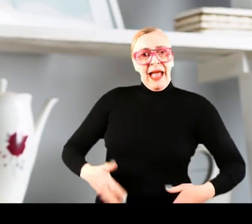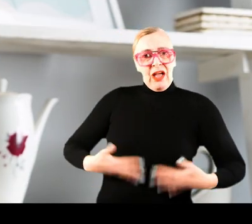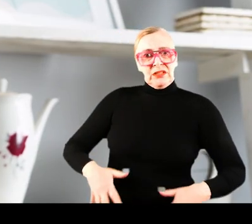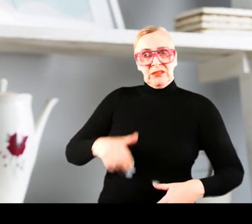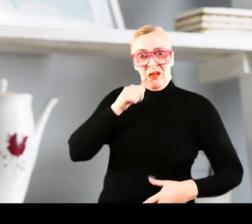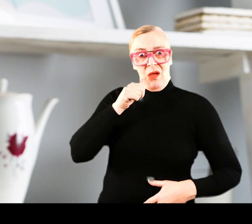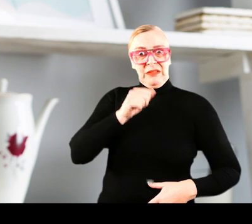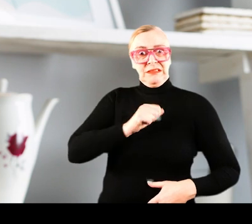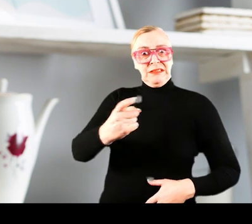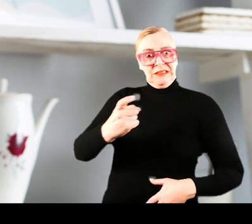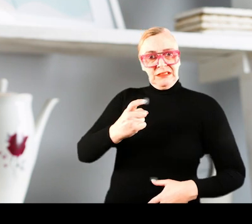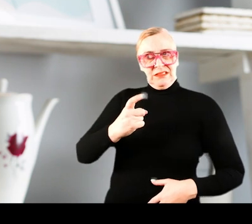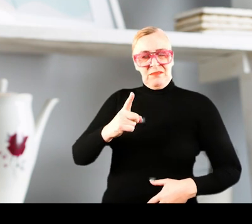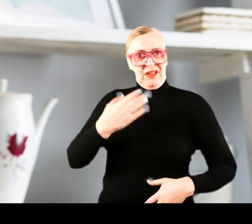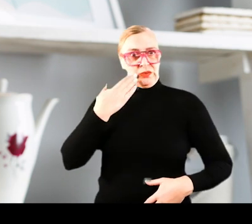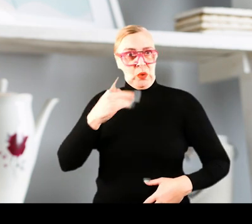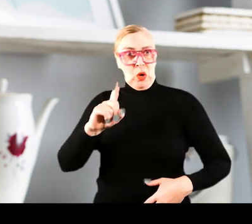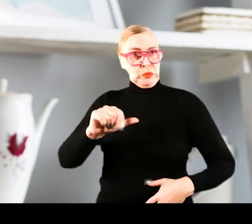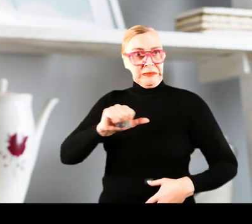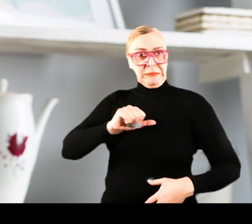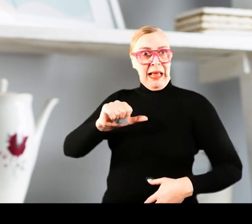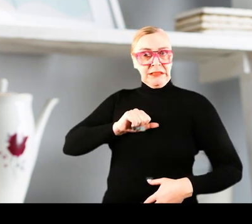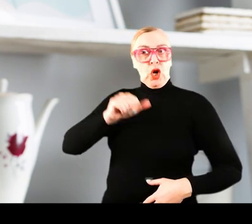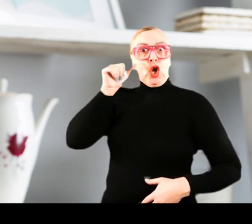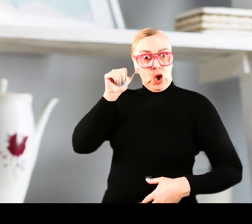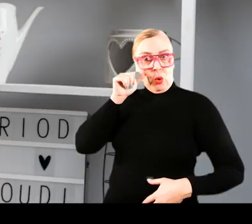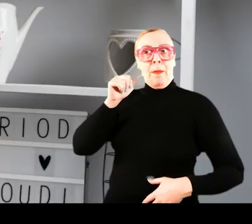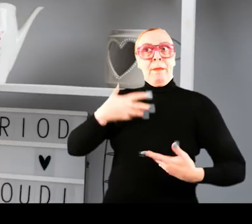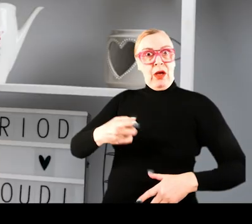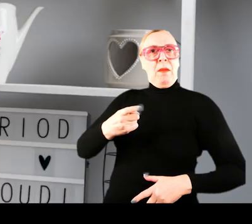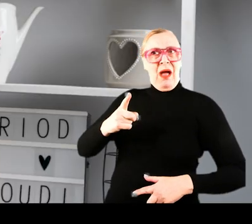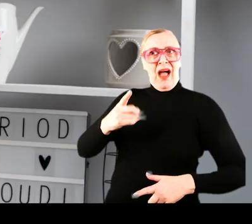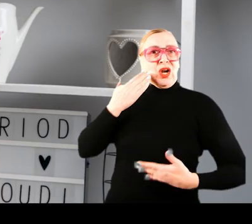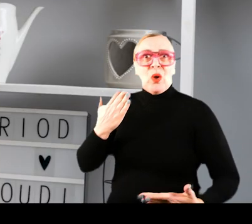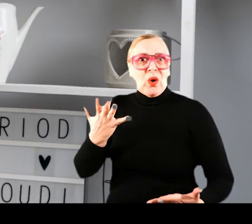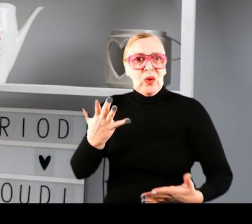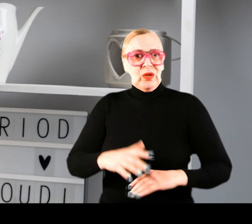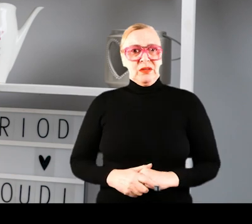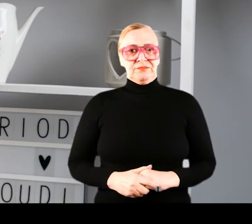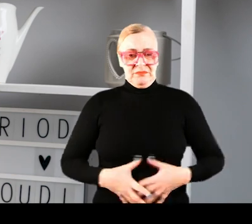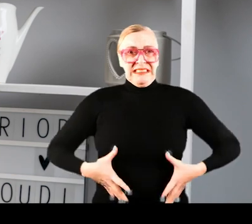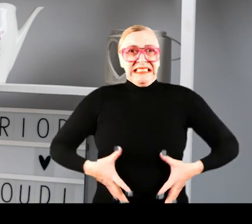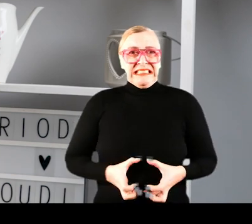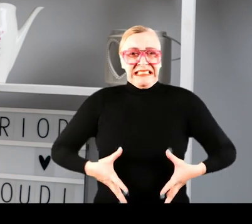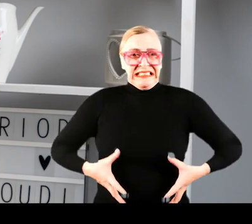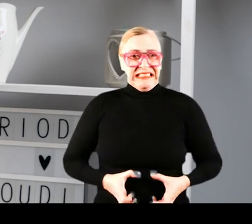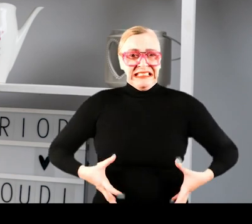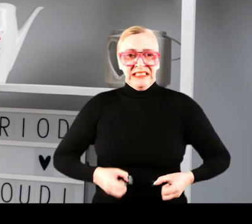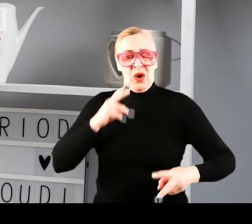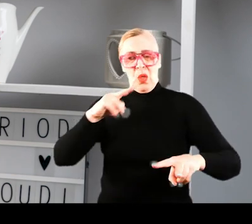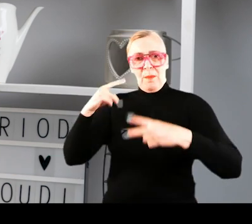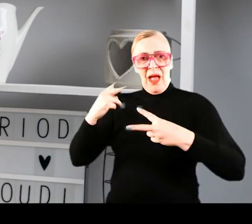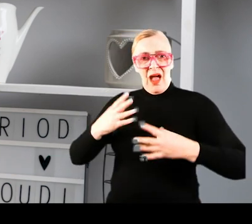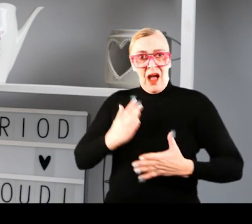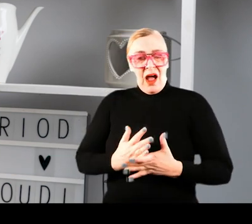going to come at some point, but I didn't know what to expect. The cramps were really bad, looking back, and my period was always